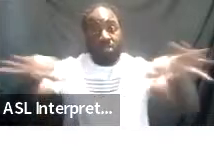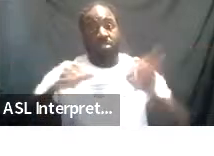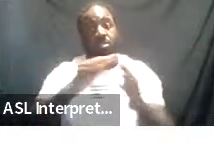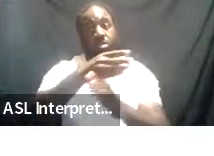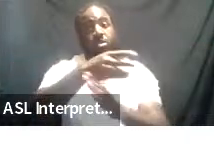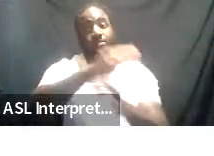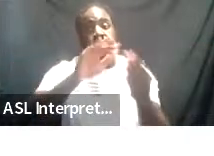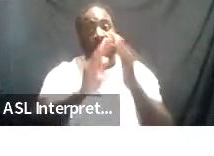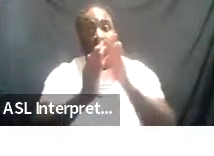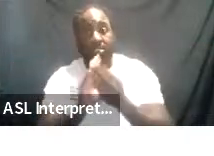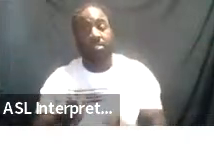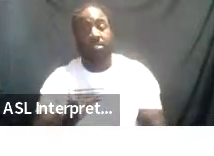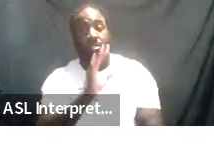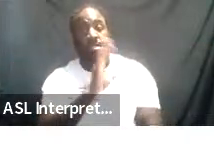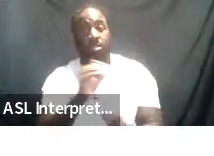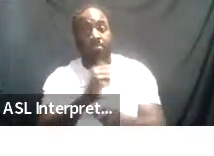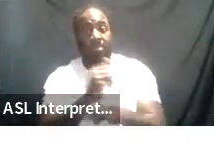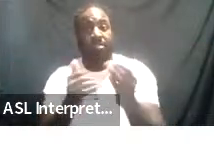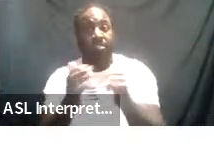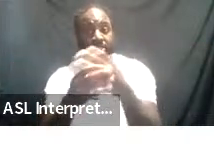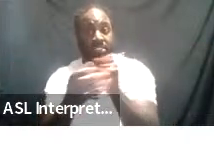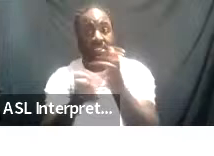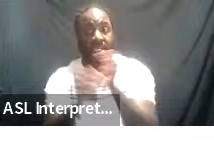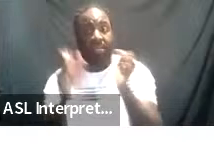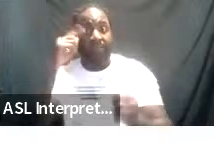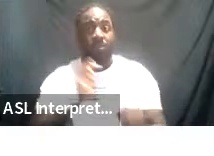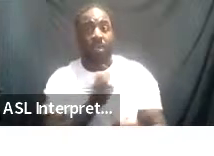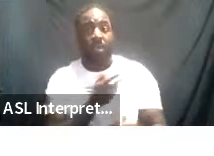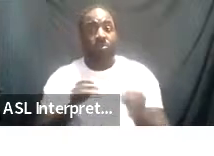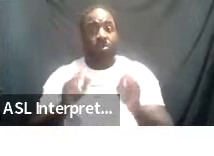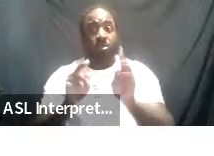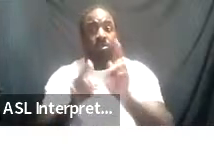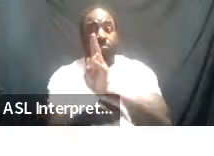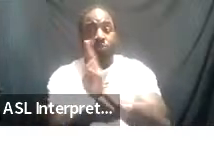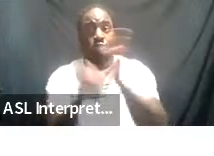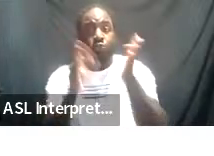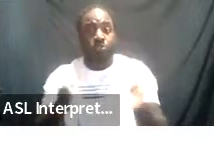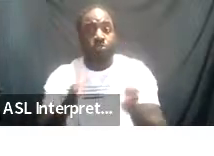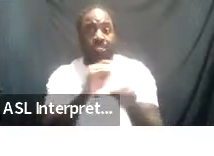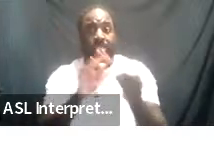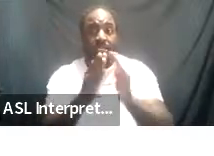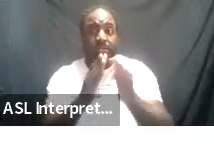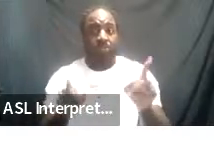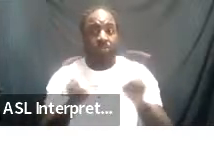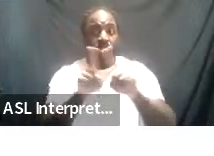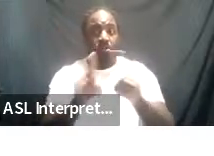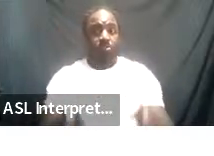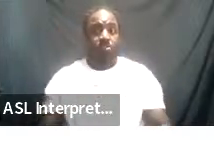for users and safe for communities as well.